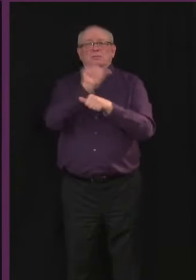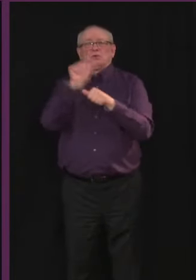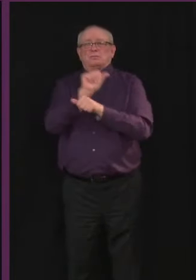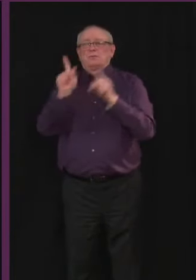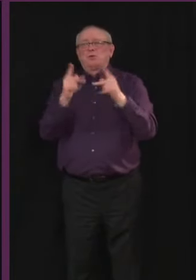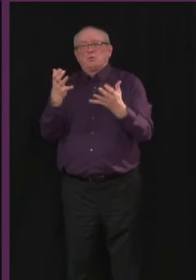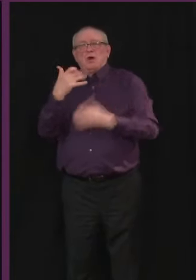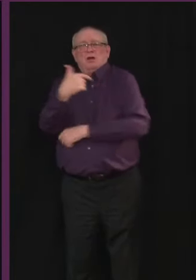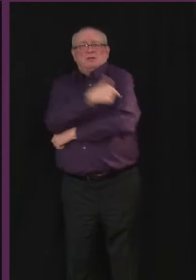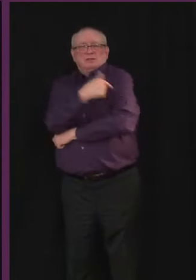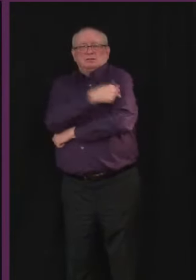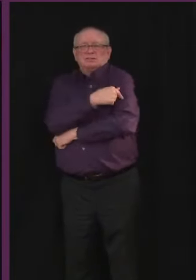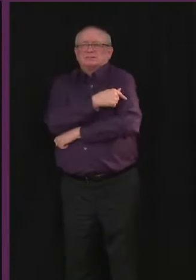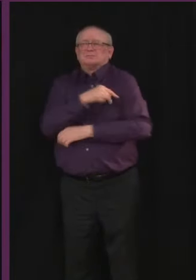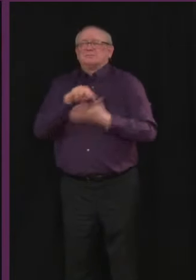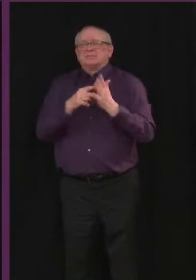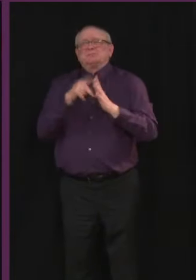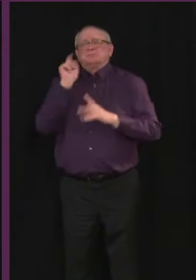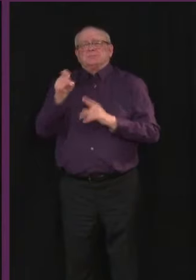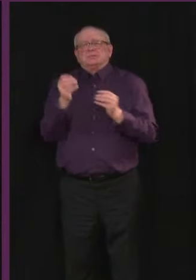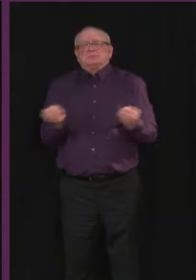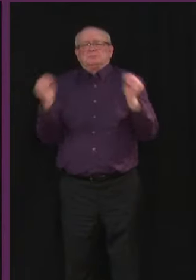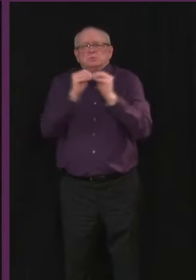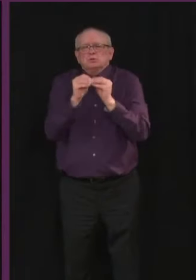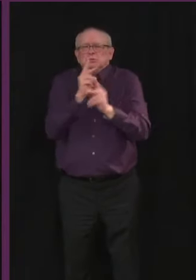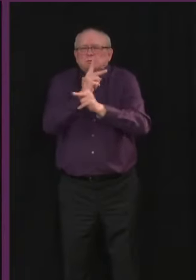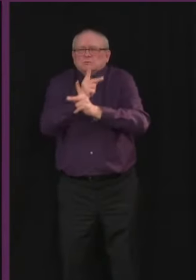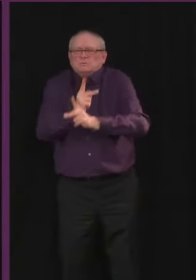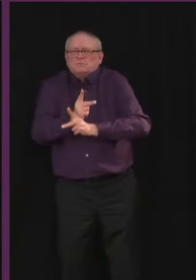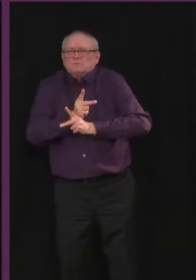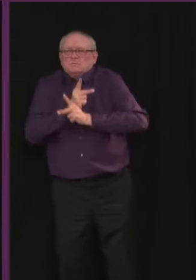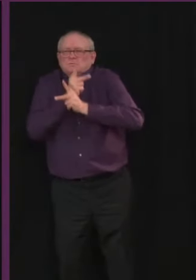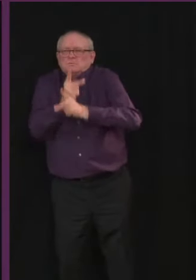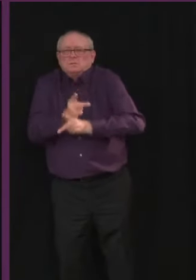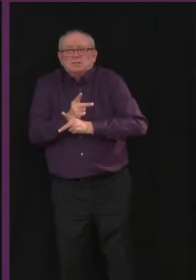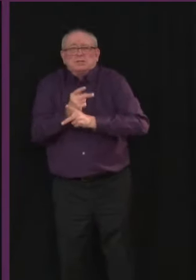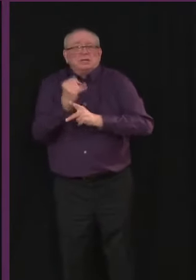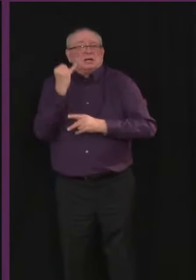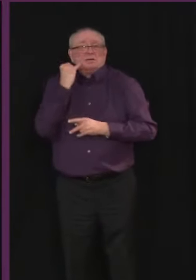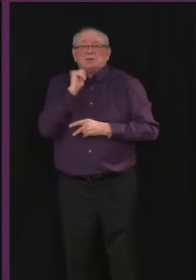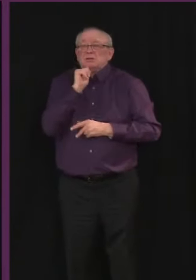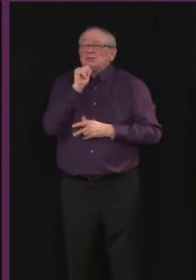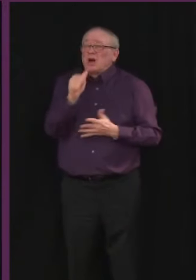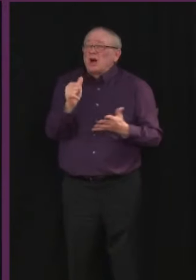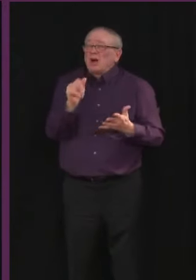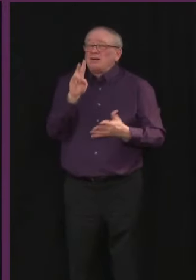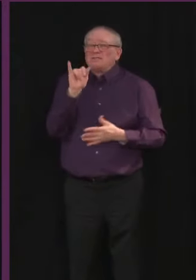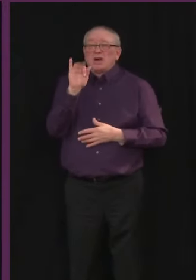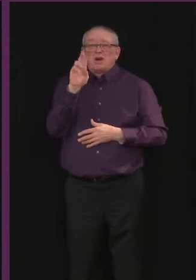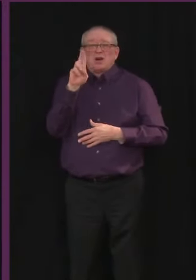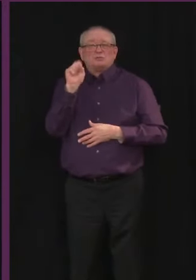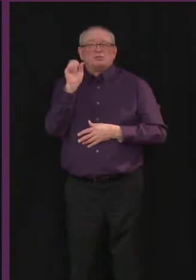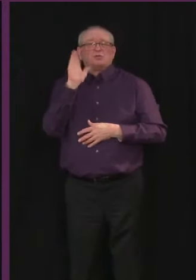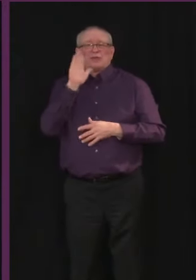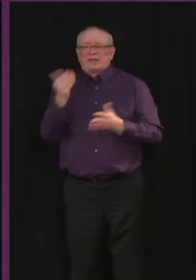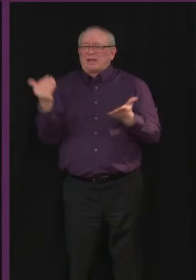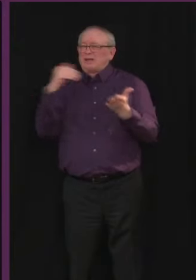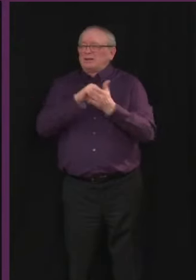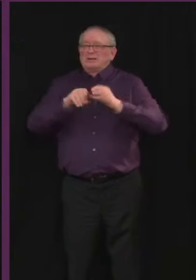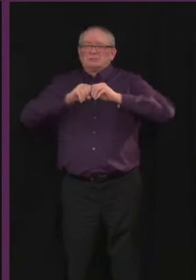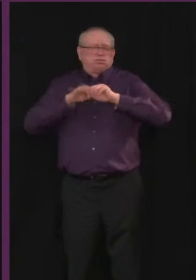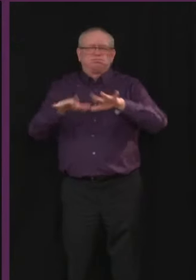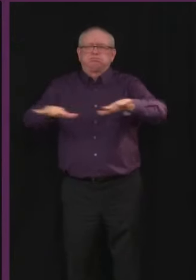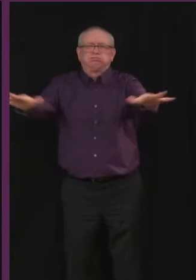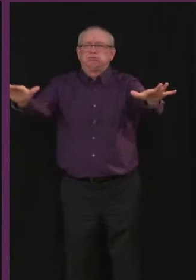the chance, this virus will spread widely and we risk losing the gains that we have made together. The downward trends we're seeing